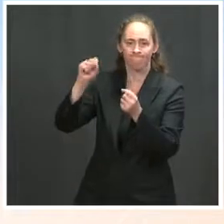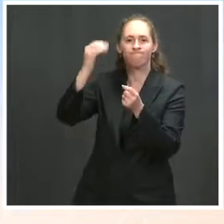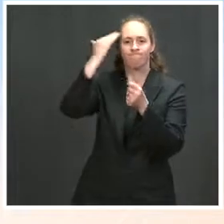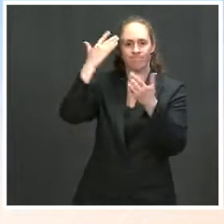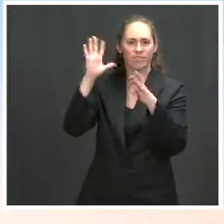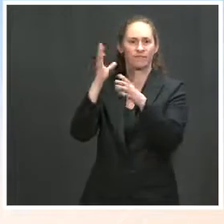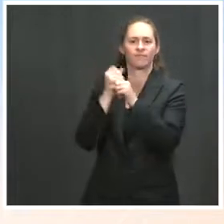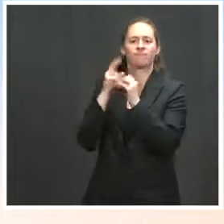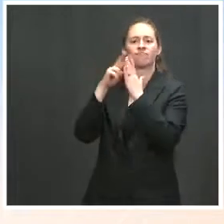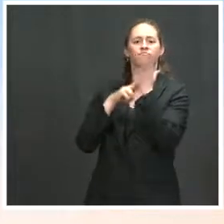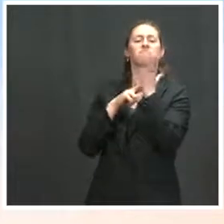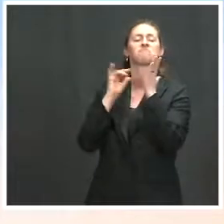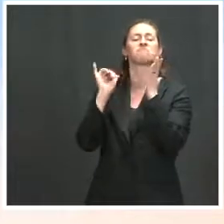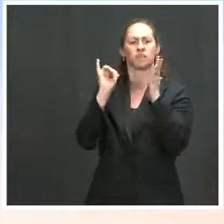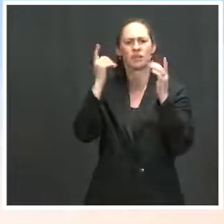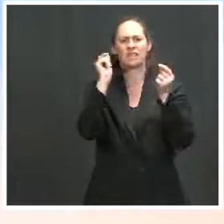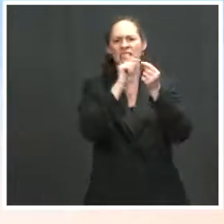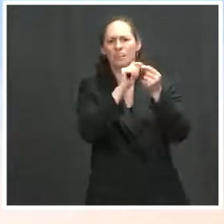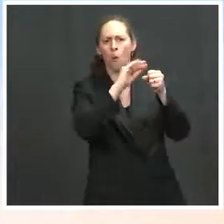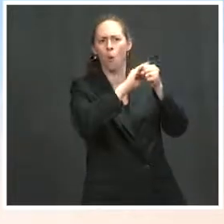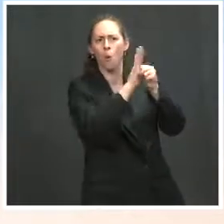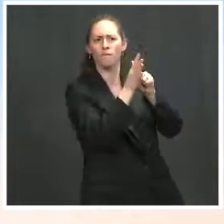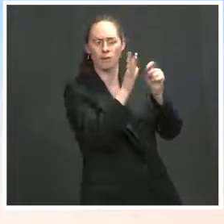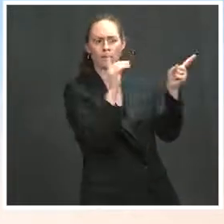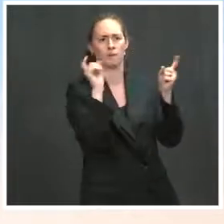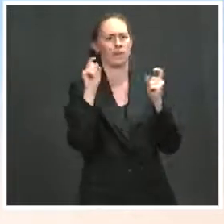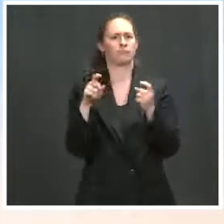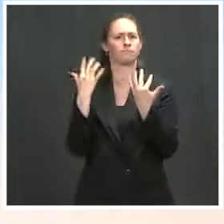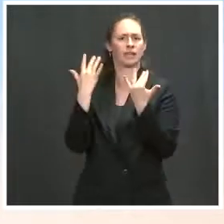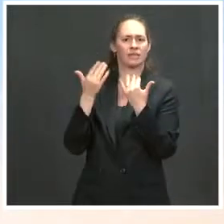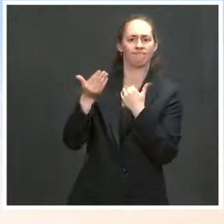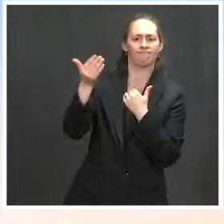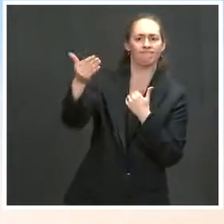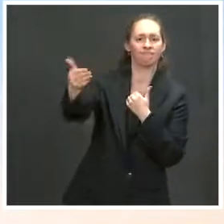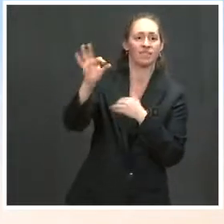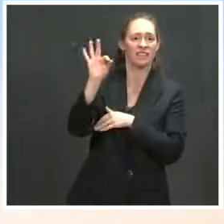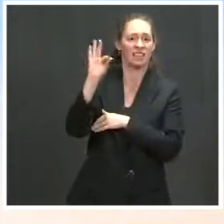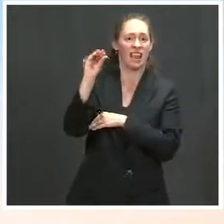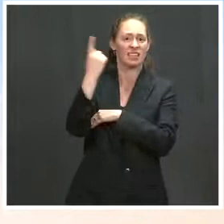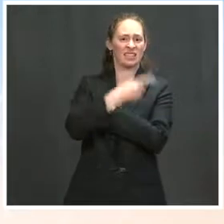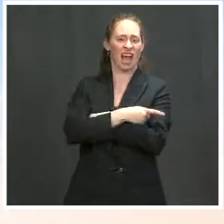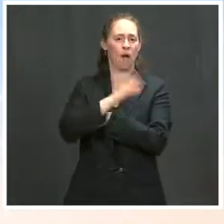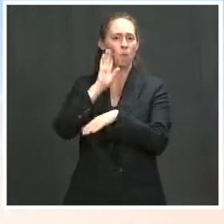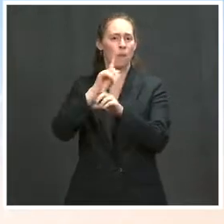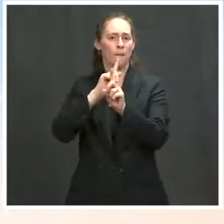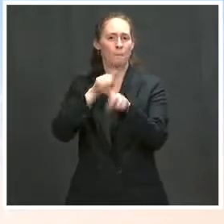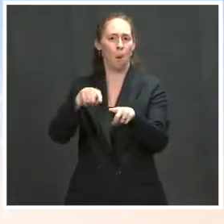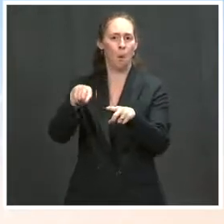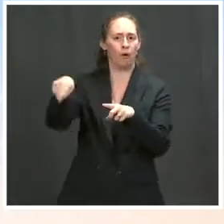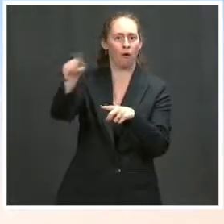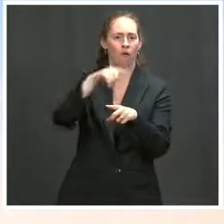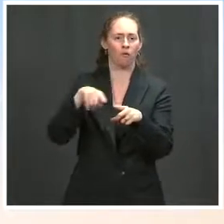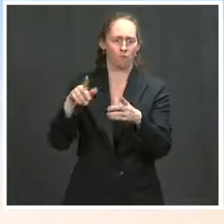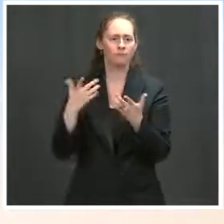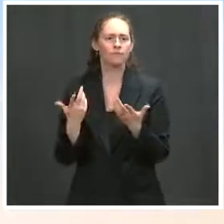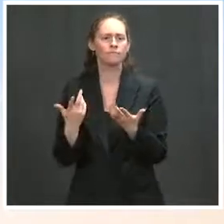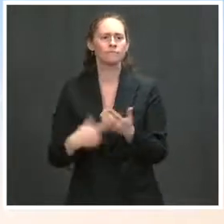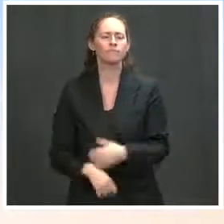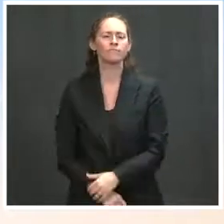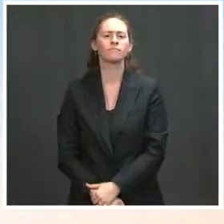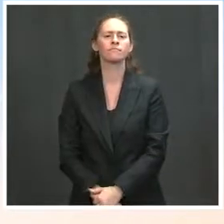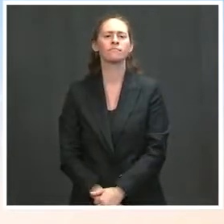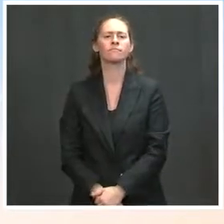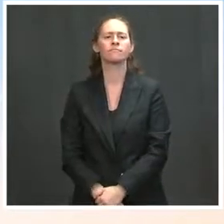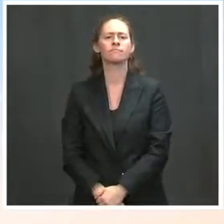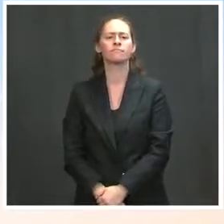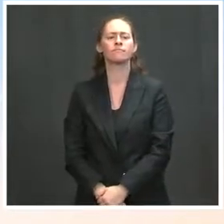for China. Given China's lack of transparency as it relates to the WHO joint study, why does President Biden